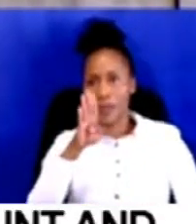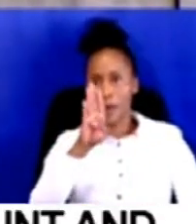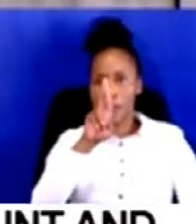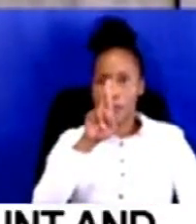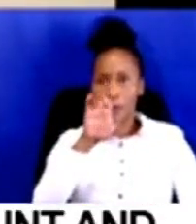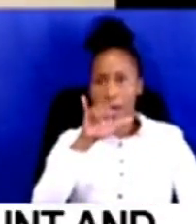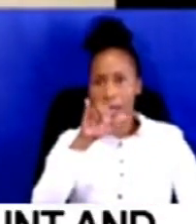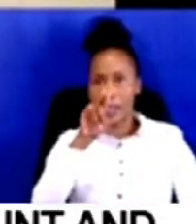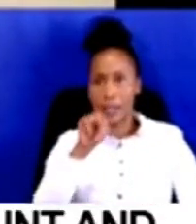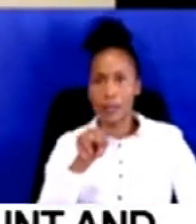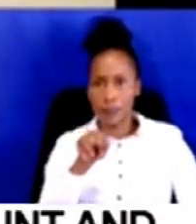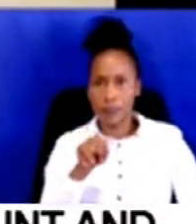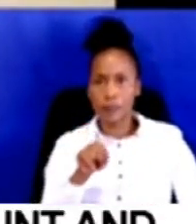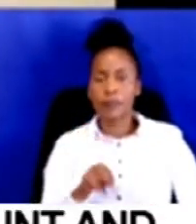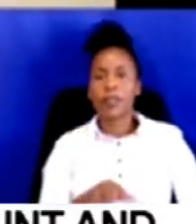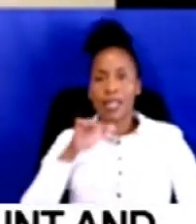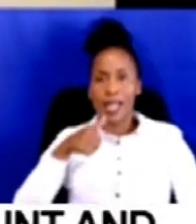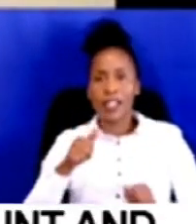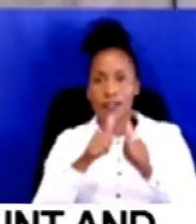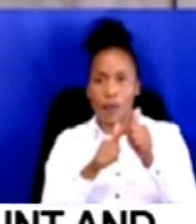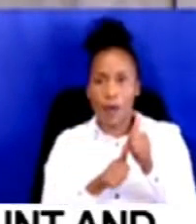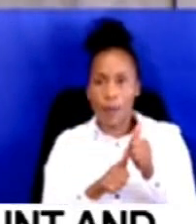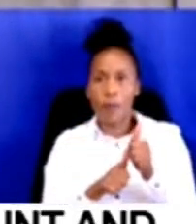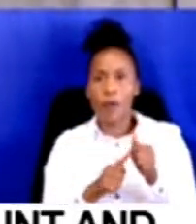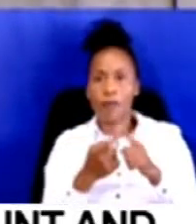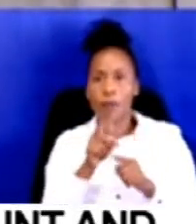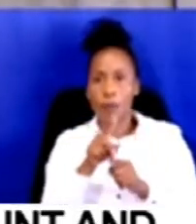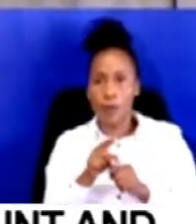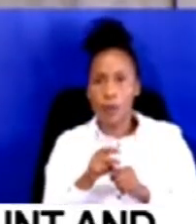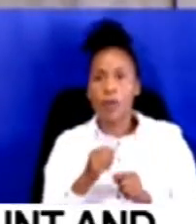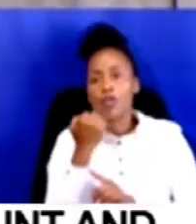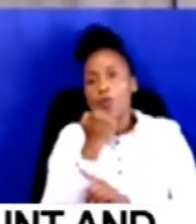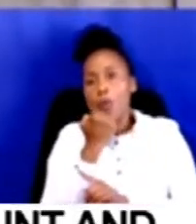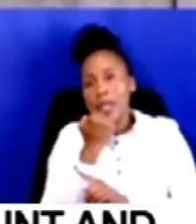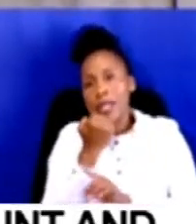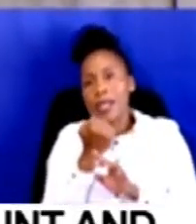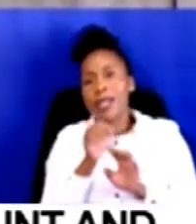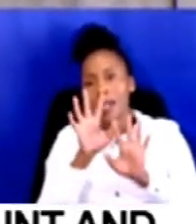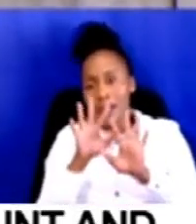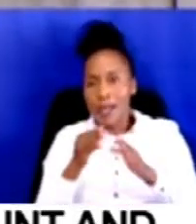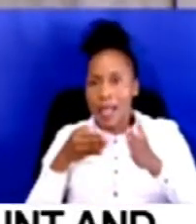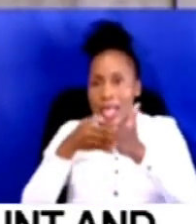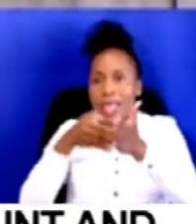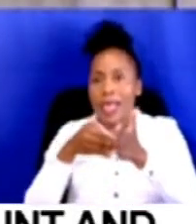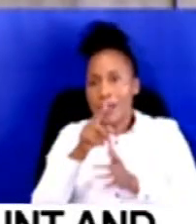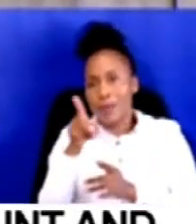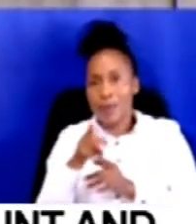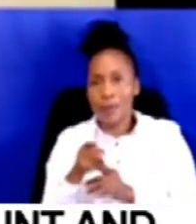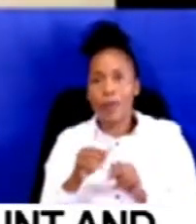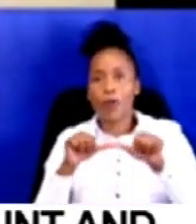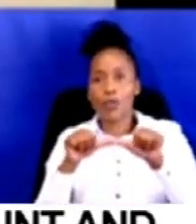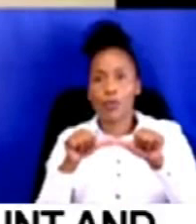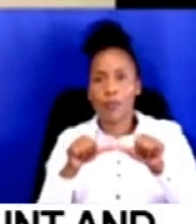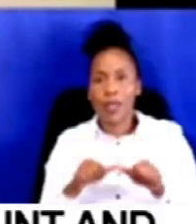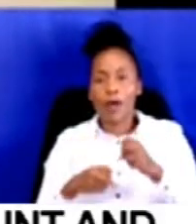make, Thank you, Deputy the Chair. next follow-up is from you, and let me apologize to you for that disturbance. Continue.